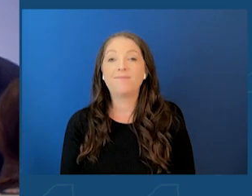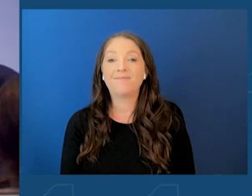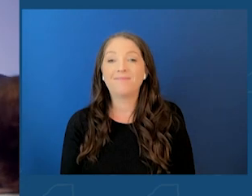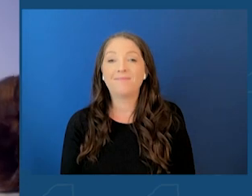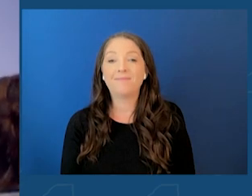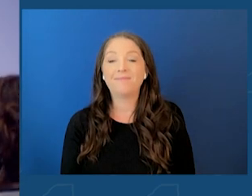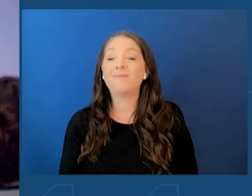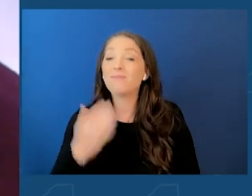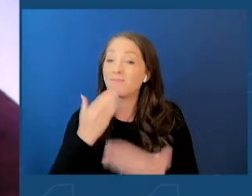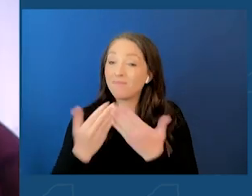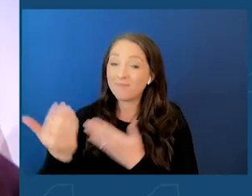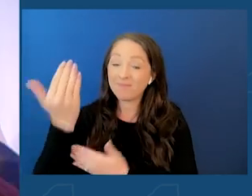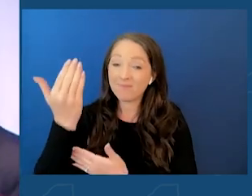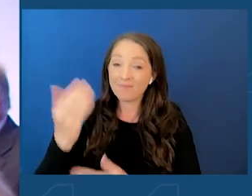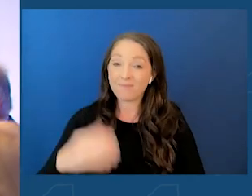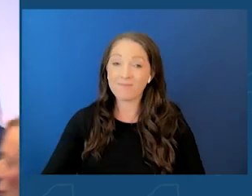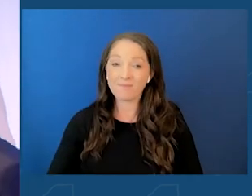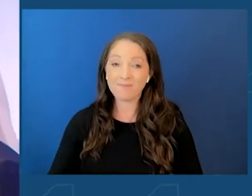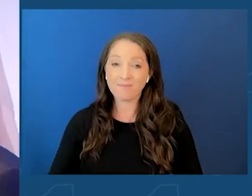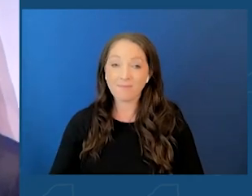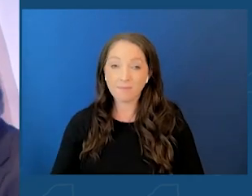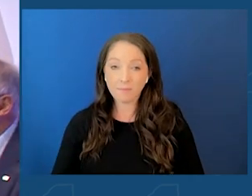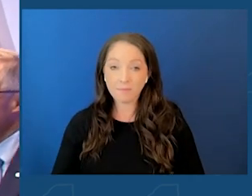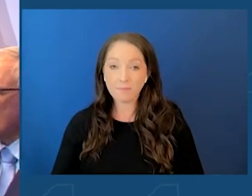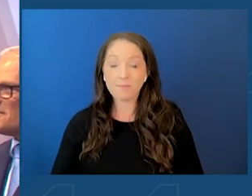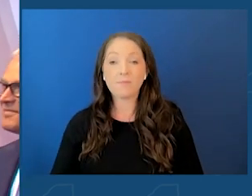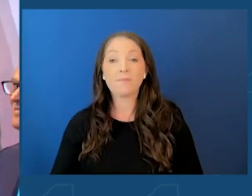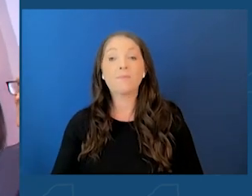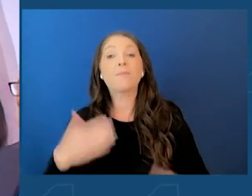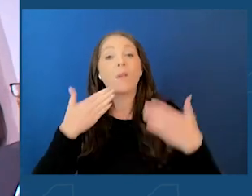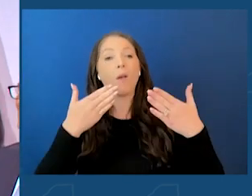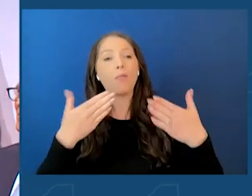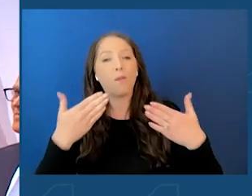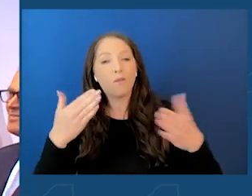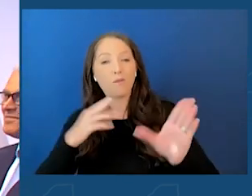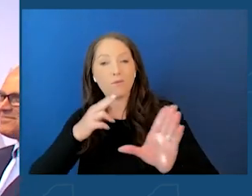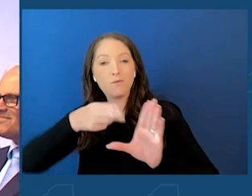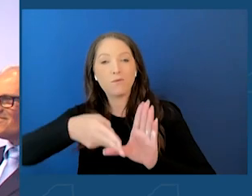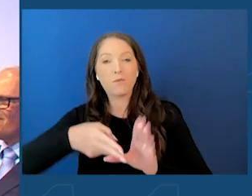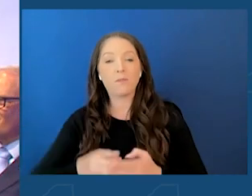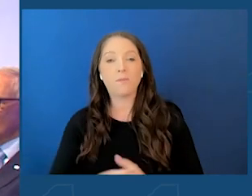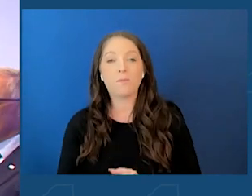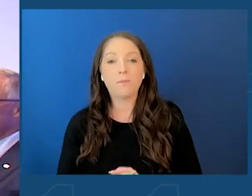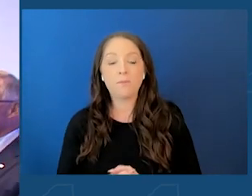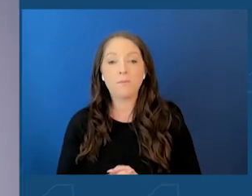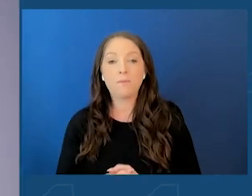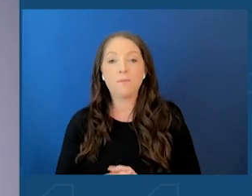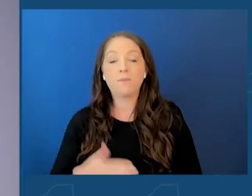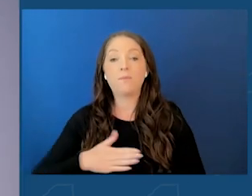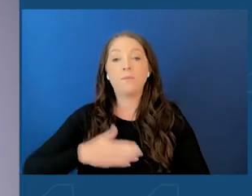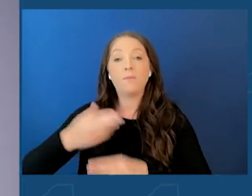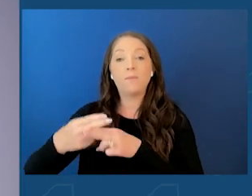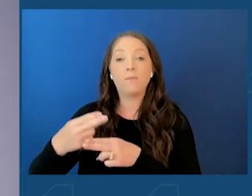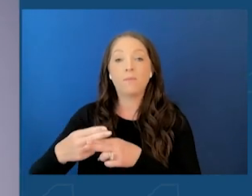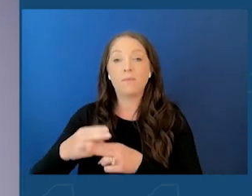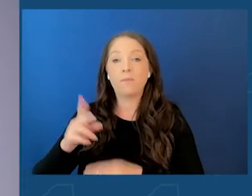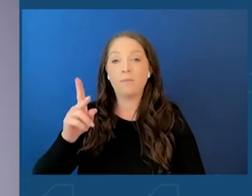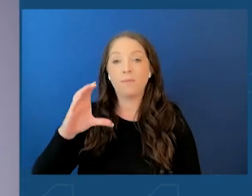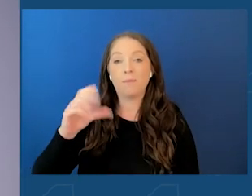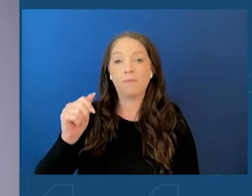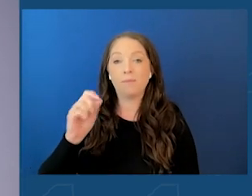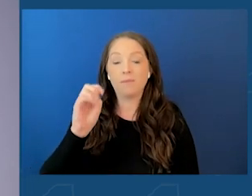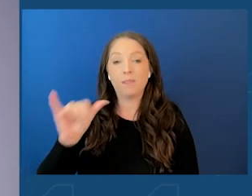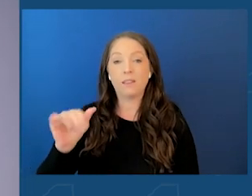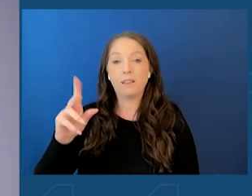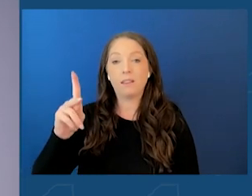Good morning. Thank you all so much for being here. My name is Casey Kadams, and I'm the